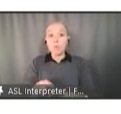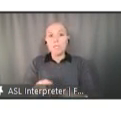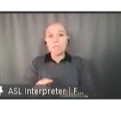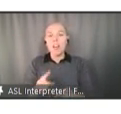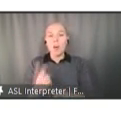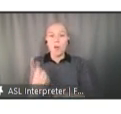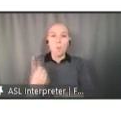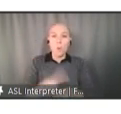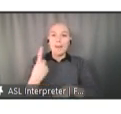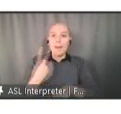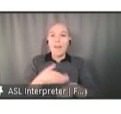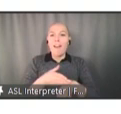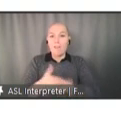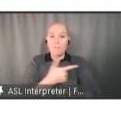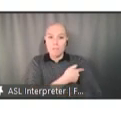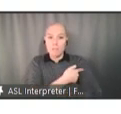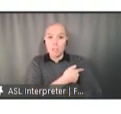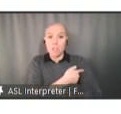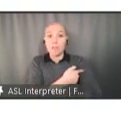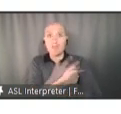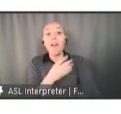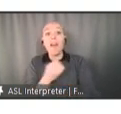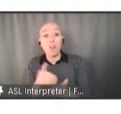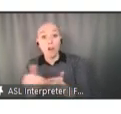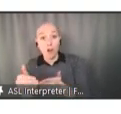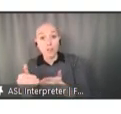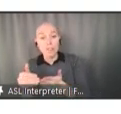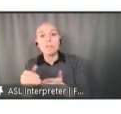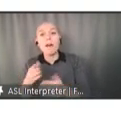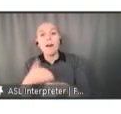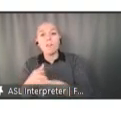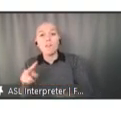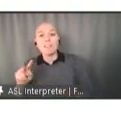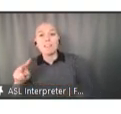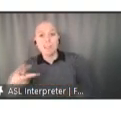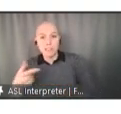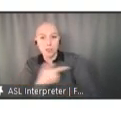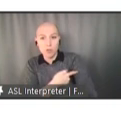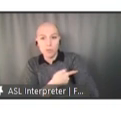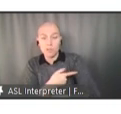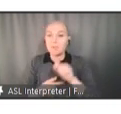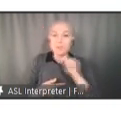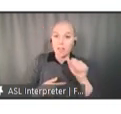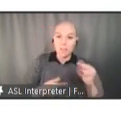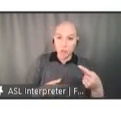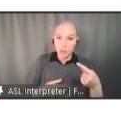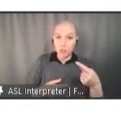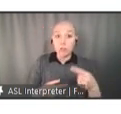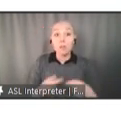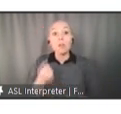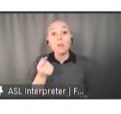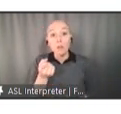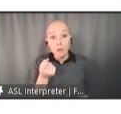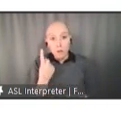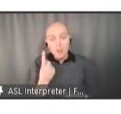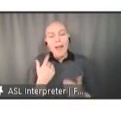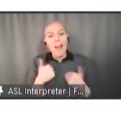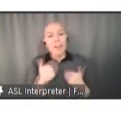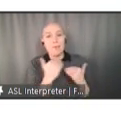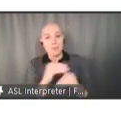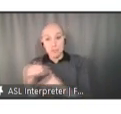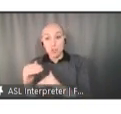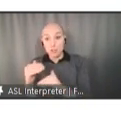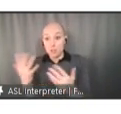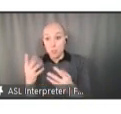1. These data are subject to a couple of limitations. VSAFE is a voluntary system and as such is